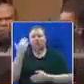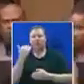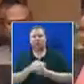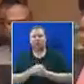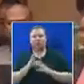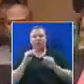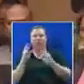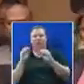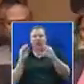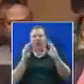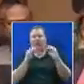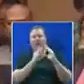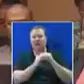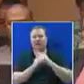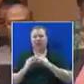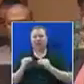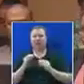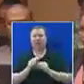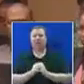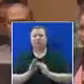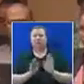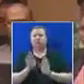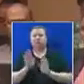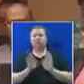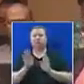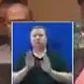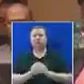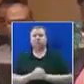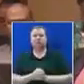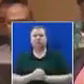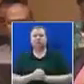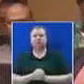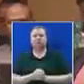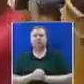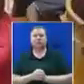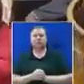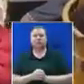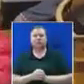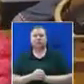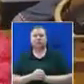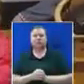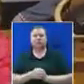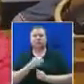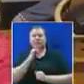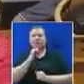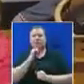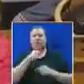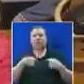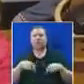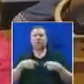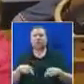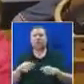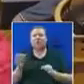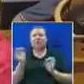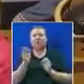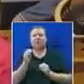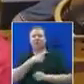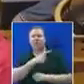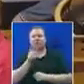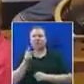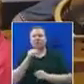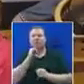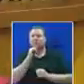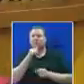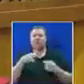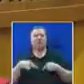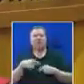Chair. Chair, Chair. Bring it on. Order. Well, and I'm not scared of all of Chair, all on of point of order. I'm not on scared of nothing. Honorable Malema,